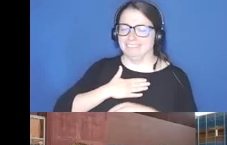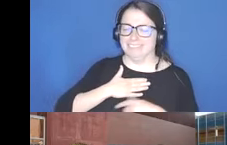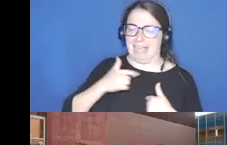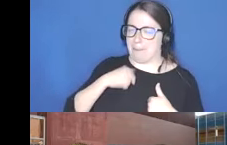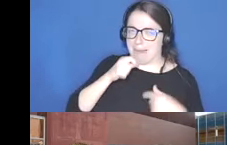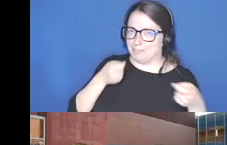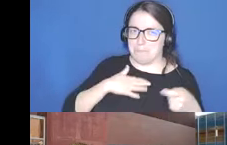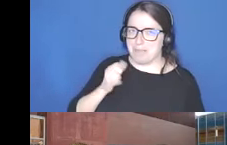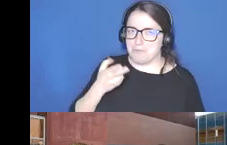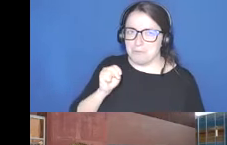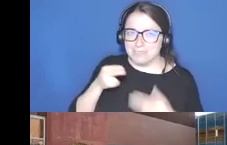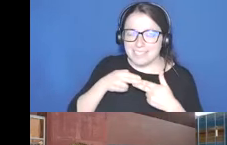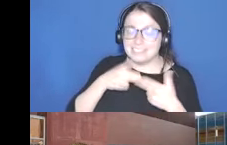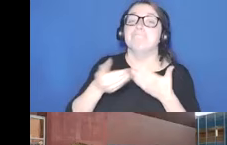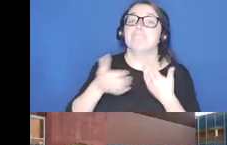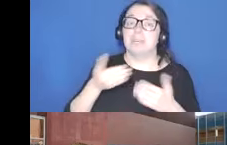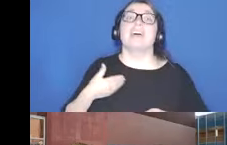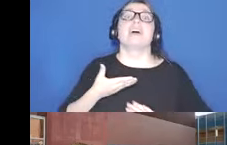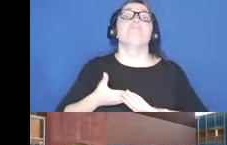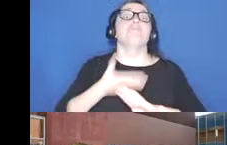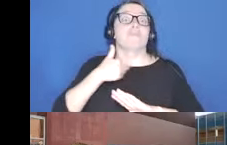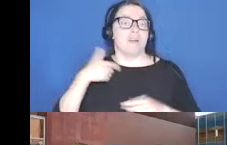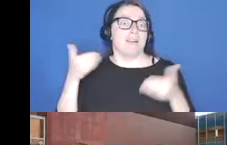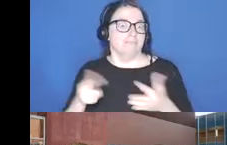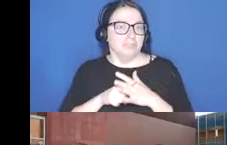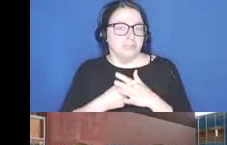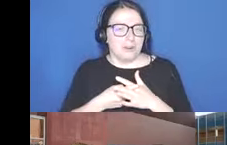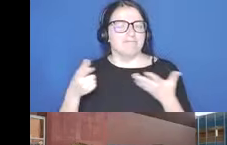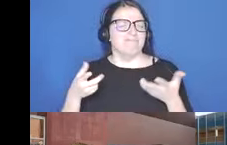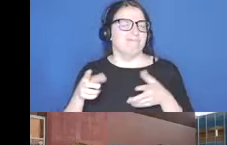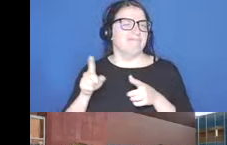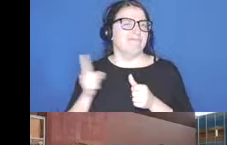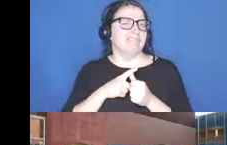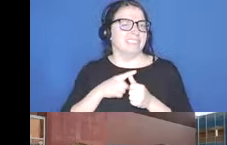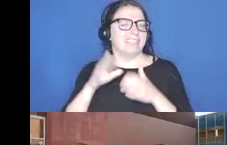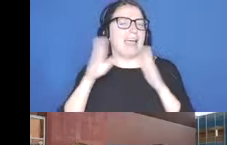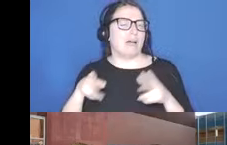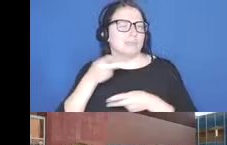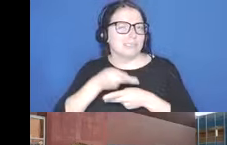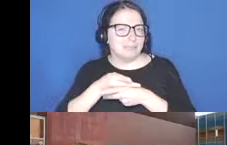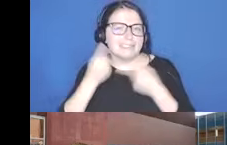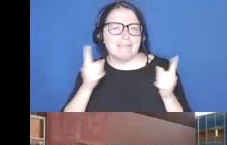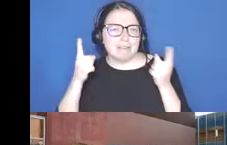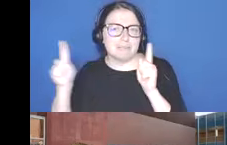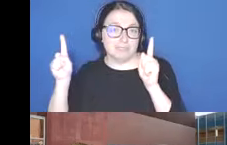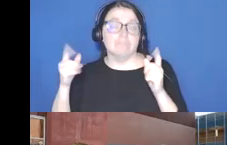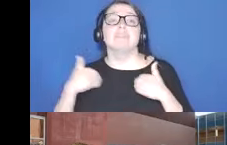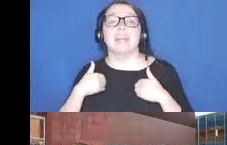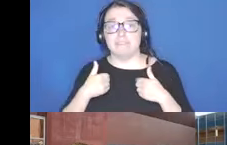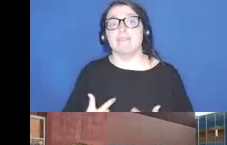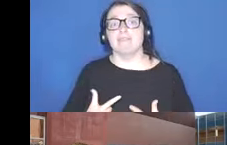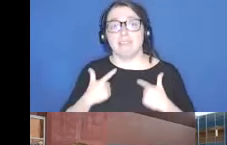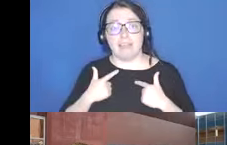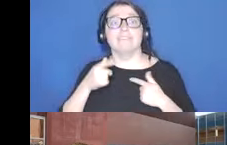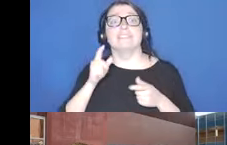So before we get started, just some housekeeping announcements. There is live Spanish interpretation.